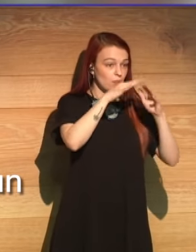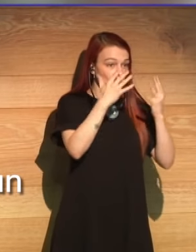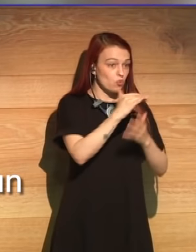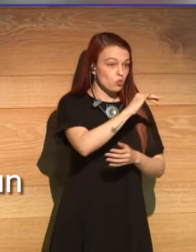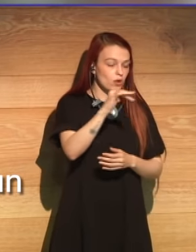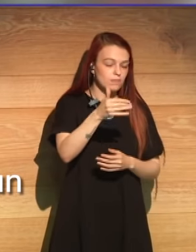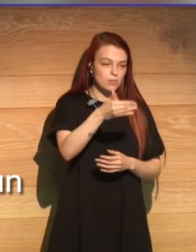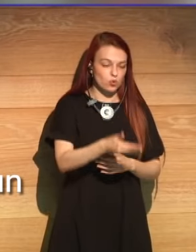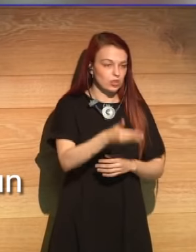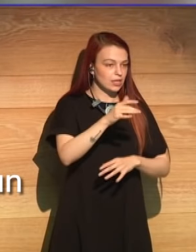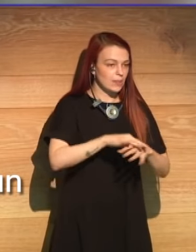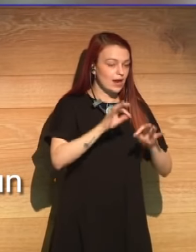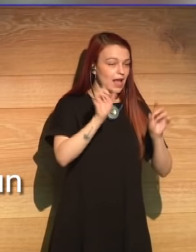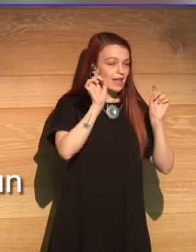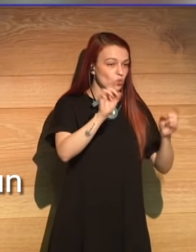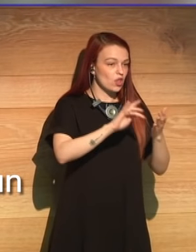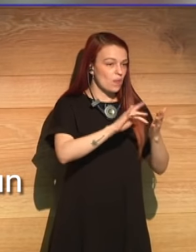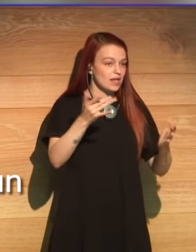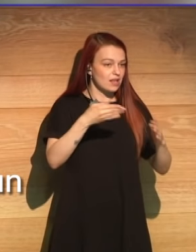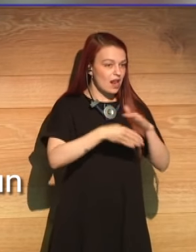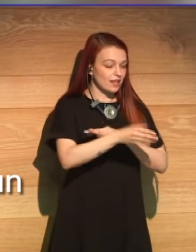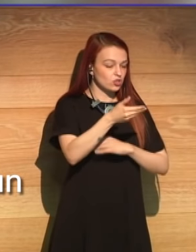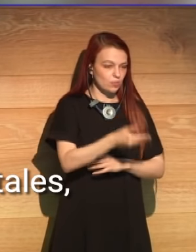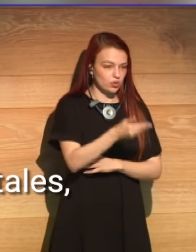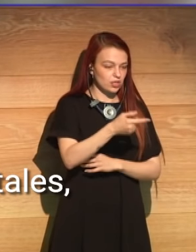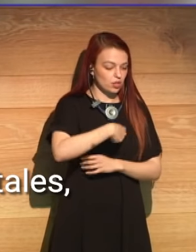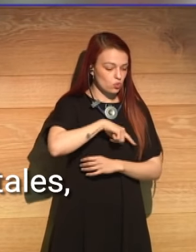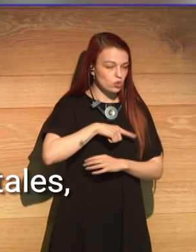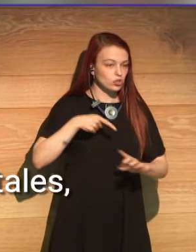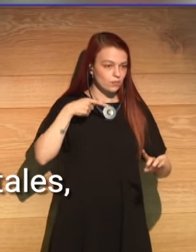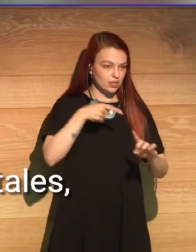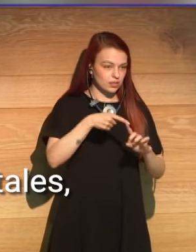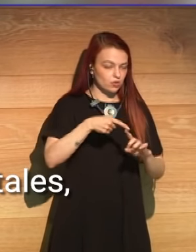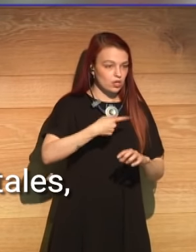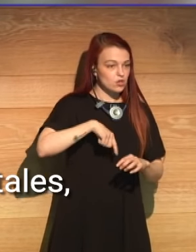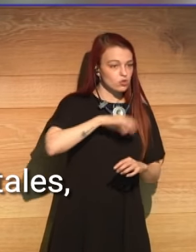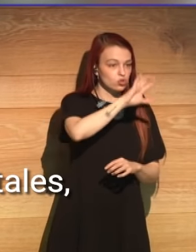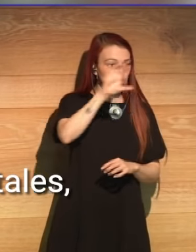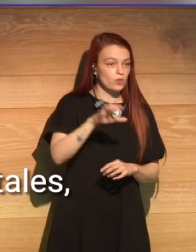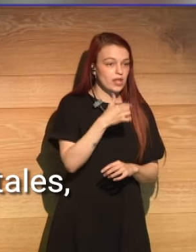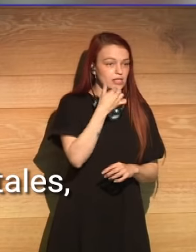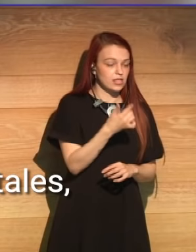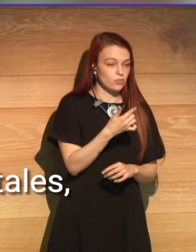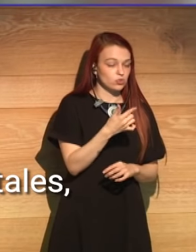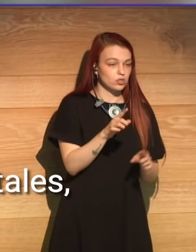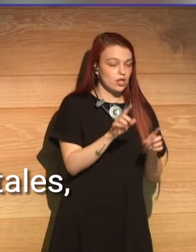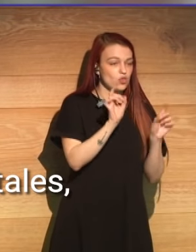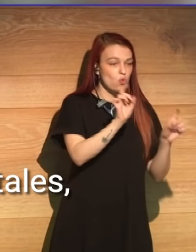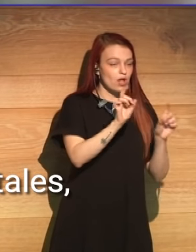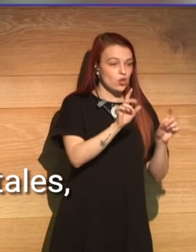heard from the community that education is a passport to a better life, particularly for refugees. And by being able